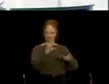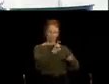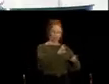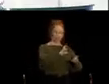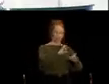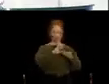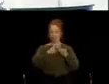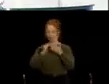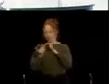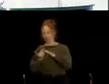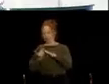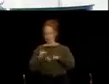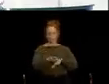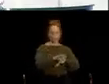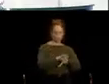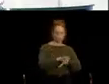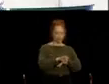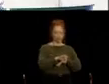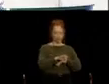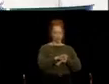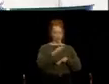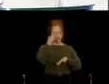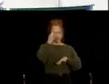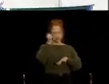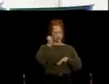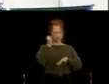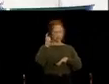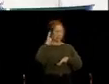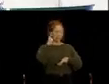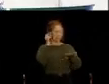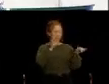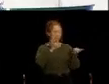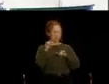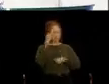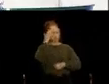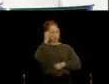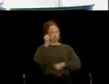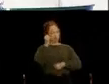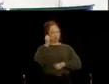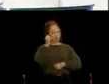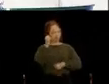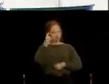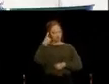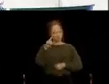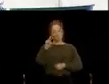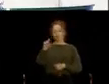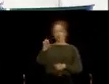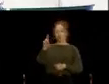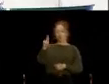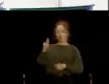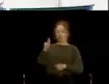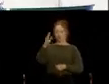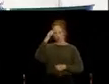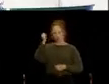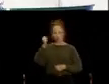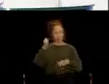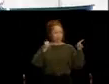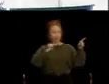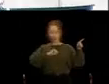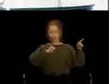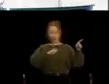that to this day, but it has stuck with me. Anyway, so, are you